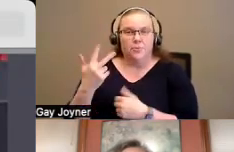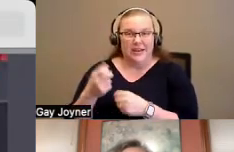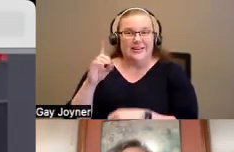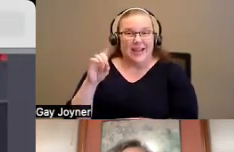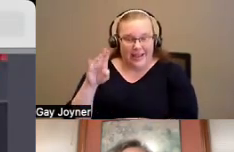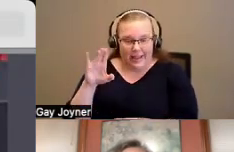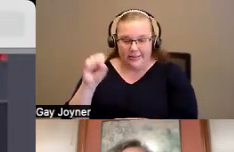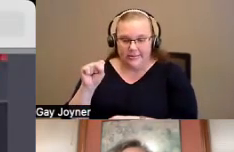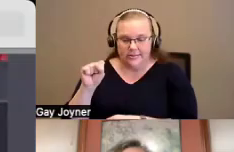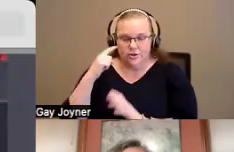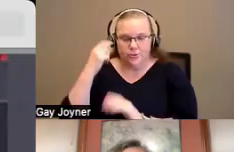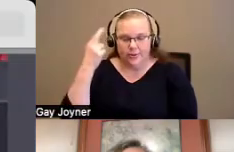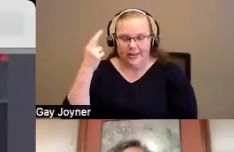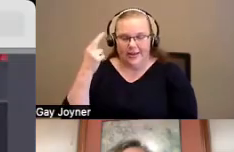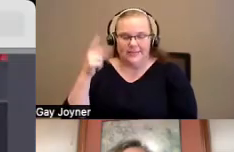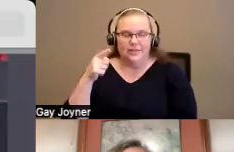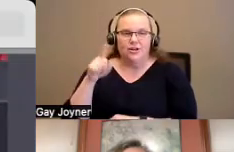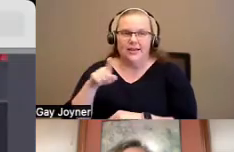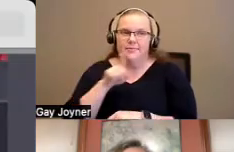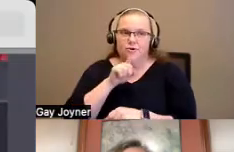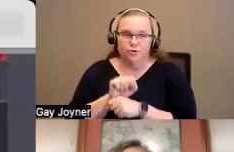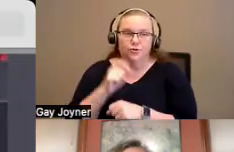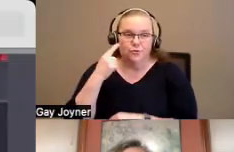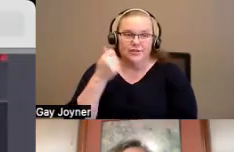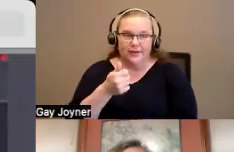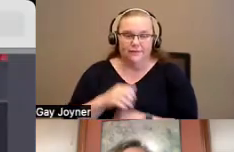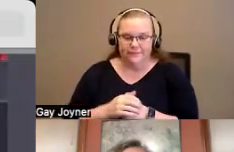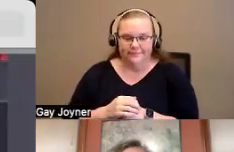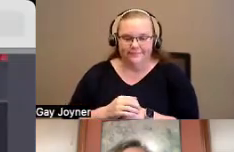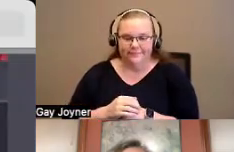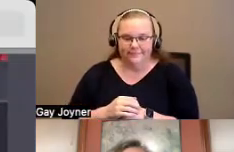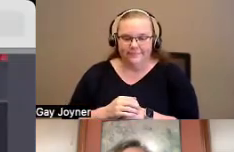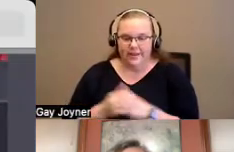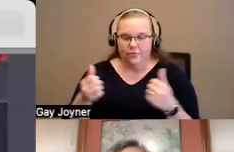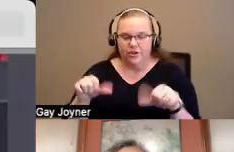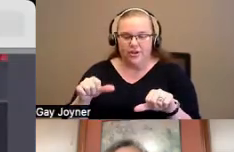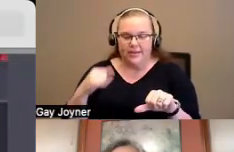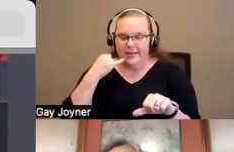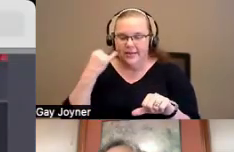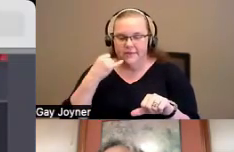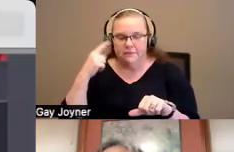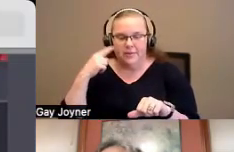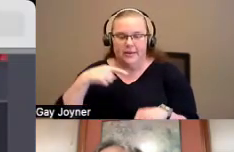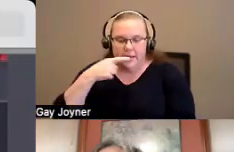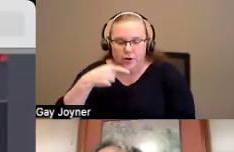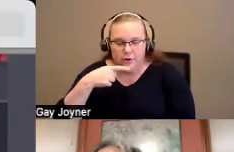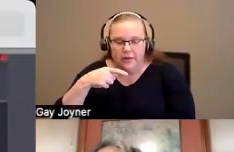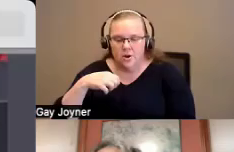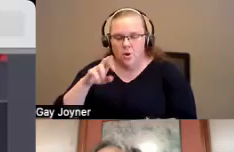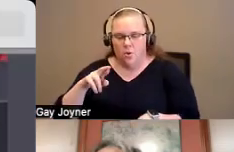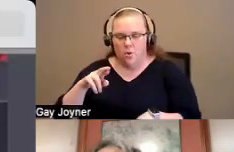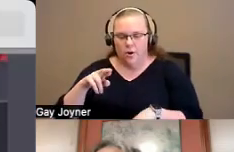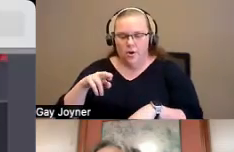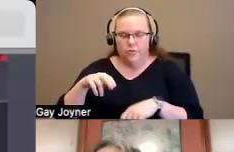maybe 3 decades, to realize that she had to be true to herself and reject the envy of being